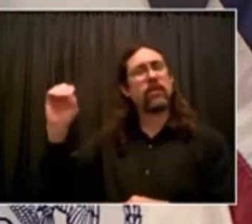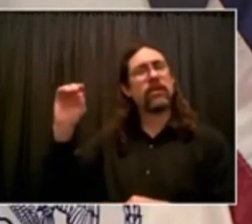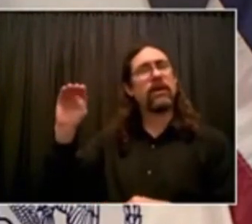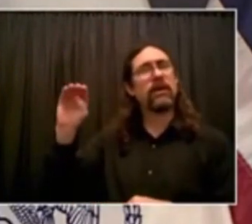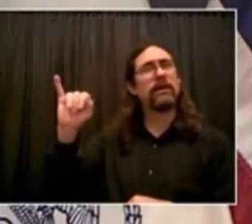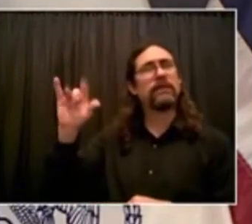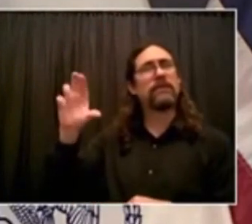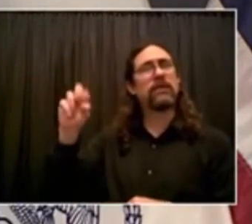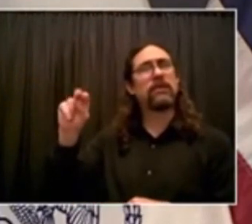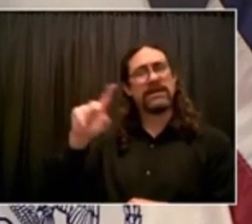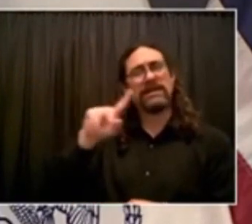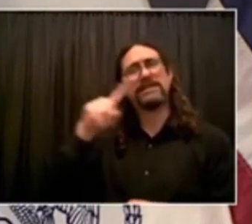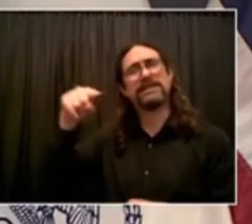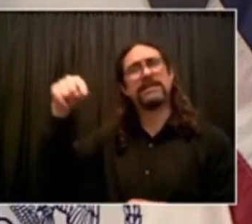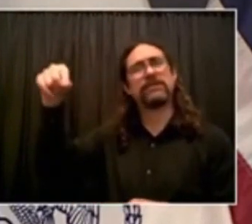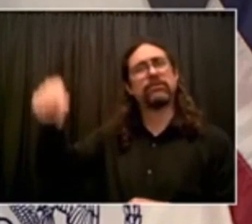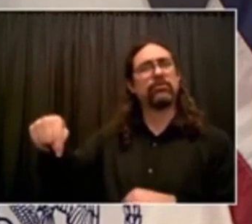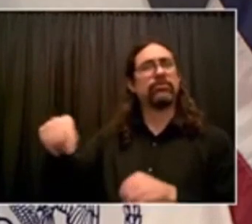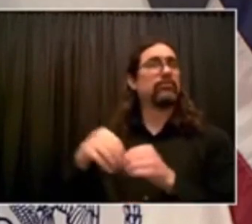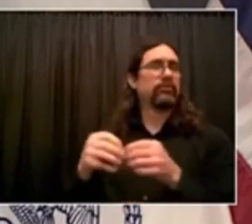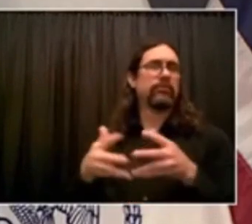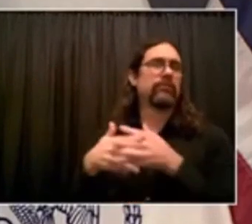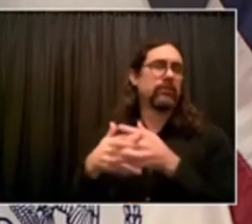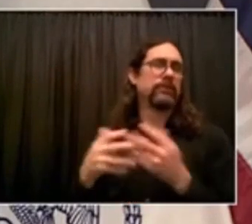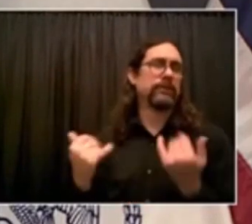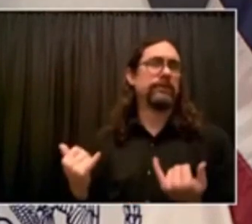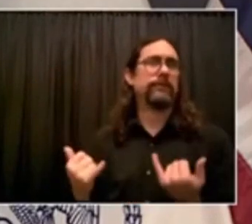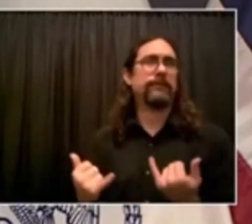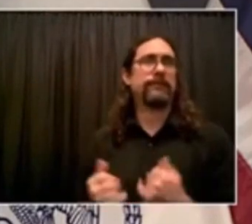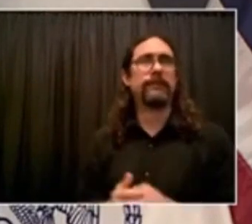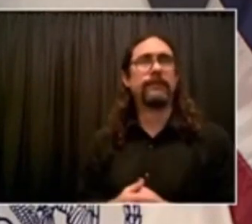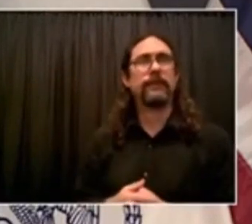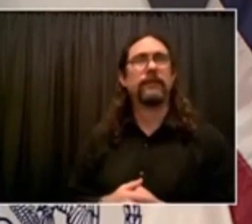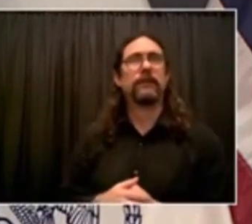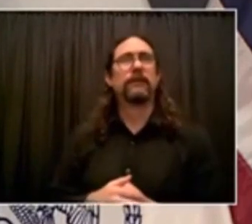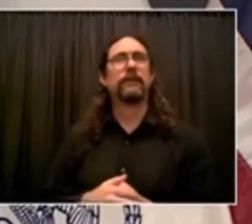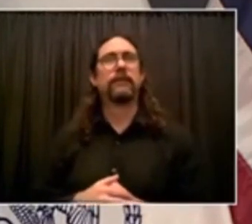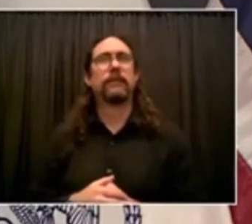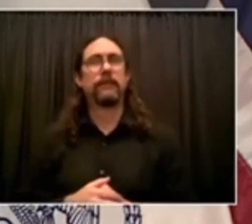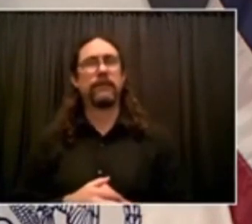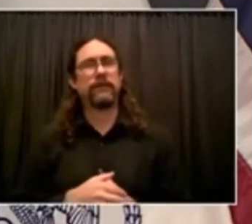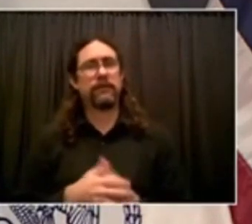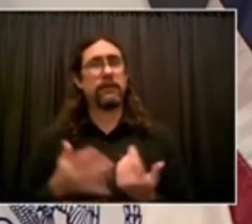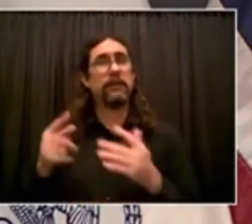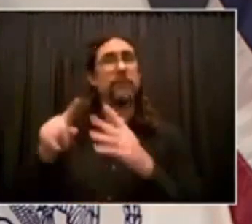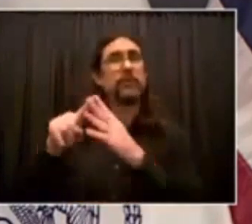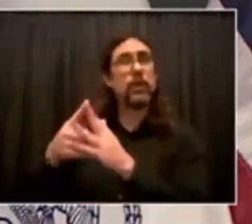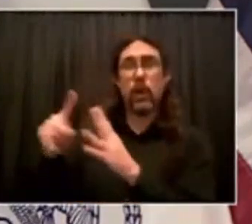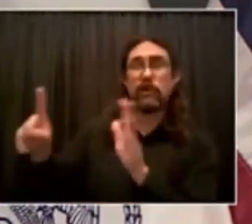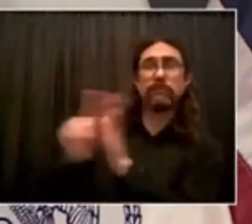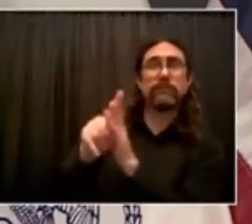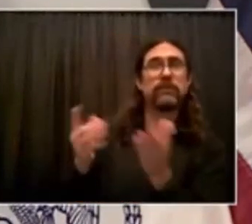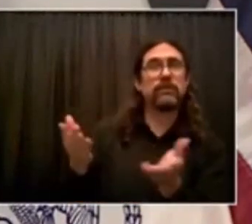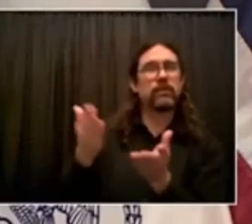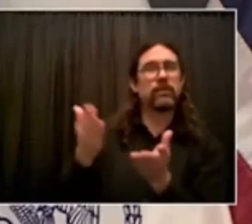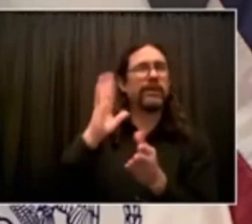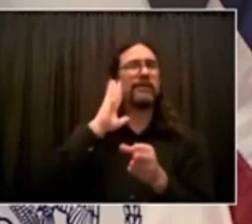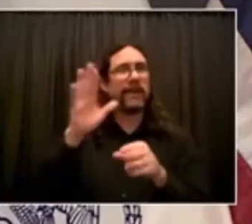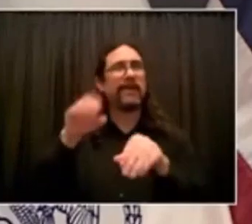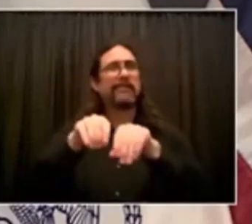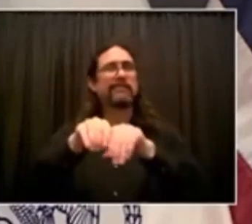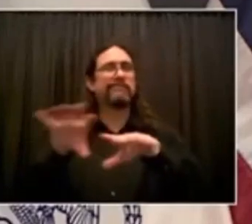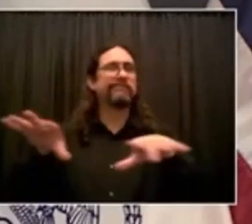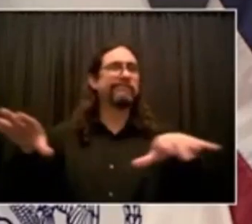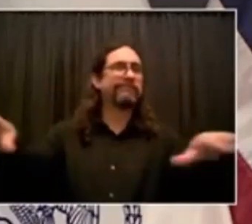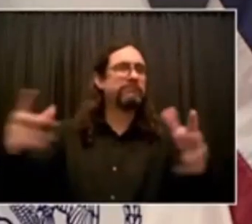going to spread. It appears to be at this moment very transmissible. We're waiting for more facts and more evidence, but that's what we're seeing so far. What does that mean?